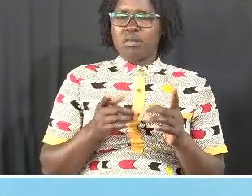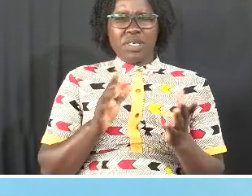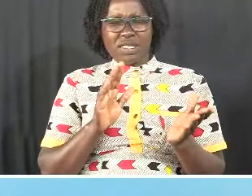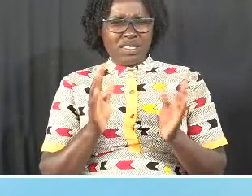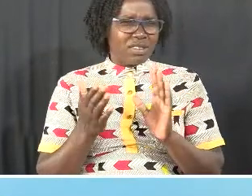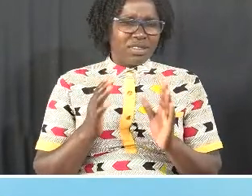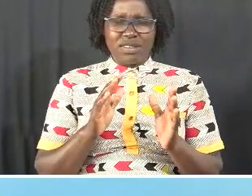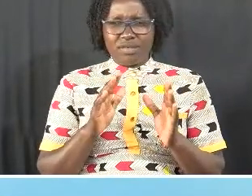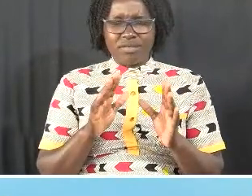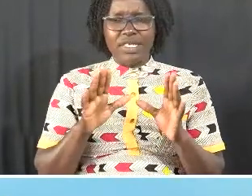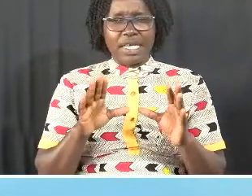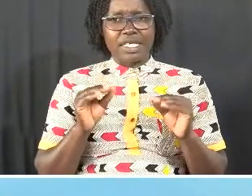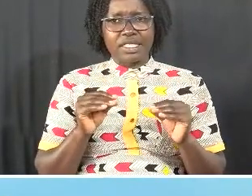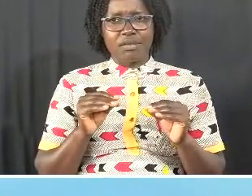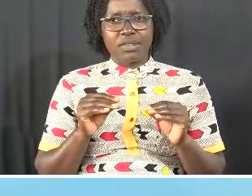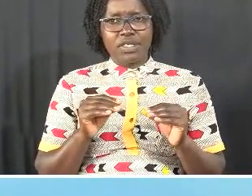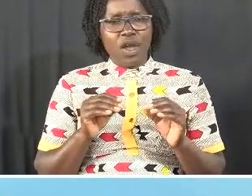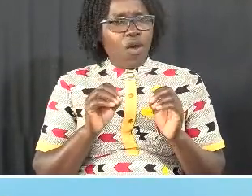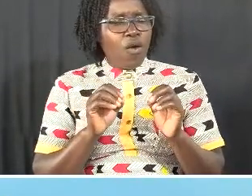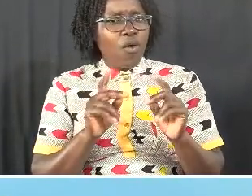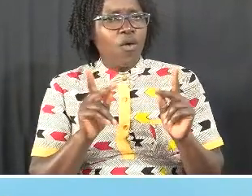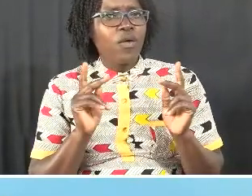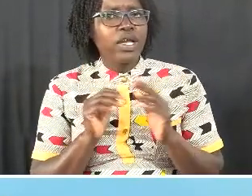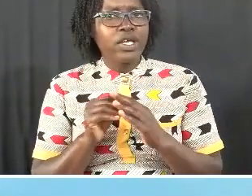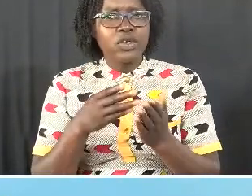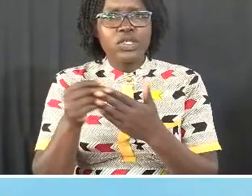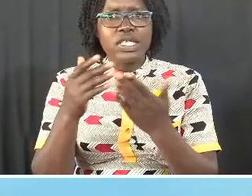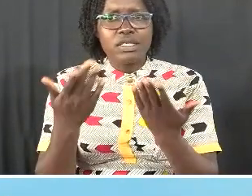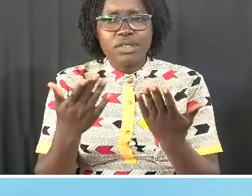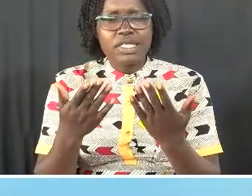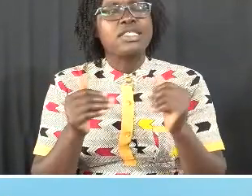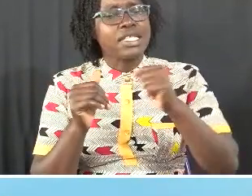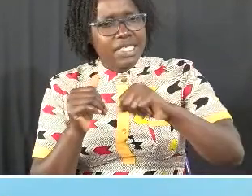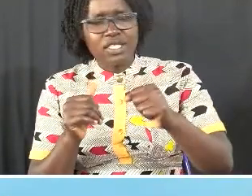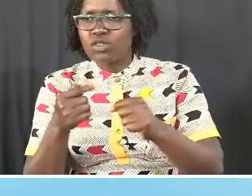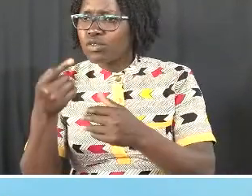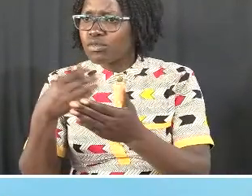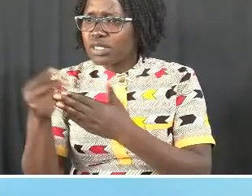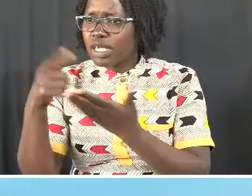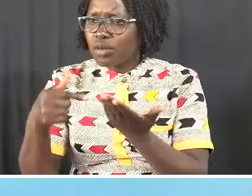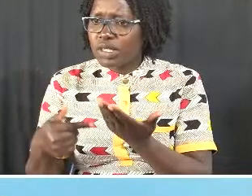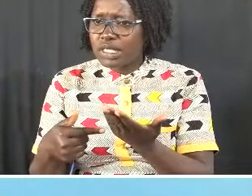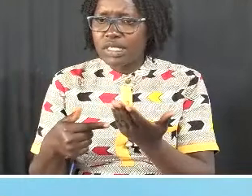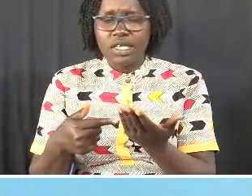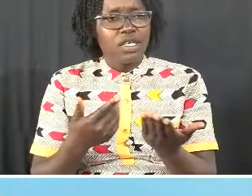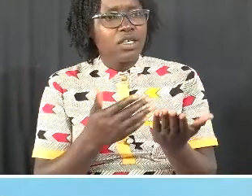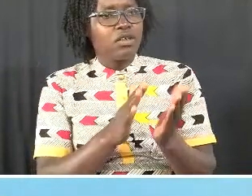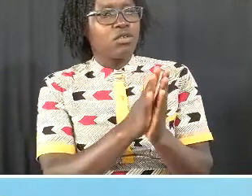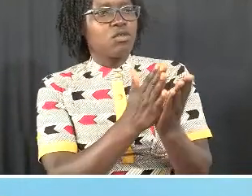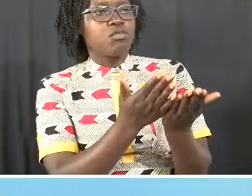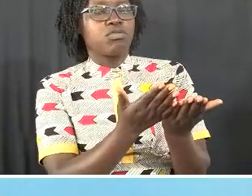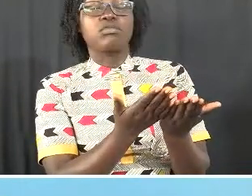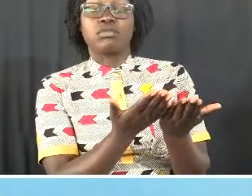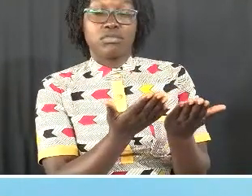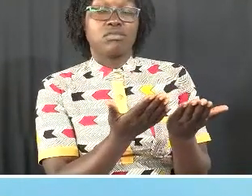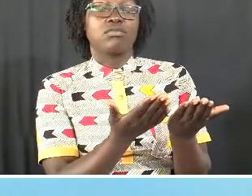us. And said, "Okay, you seem to be selling something." We said, "Yes." "What are you selling?" "Eternal